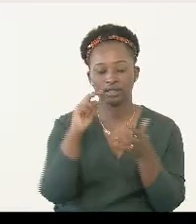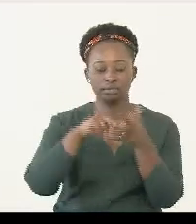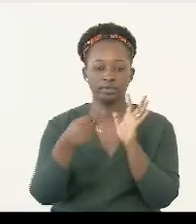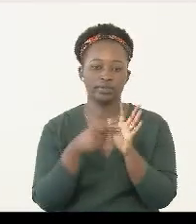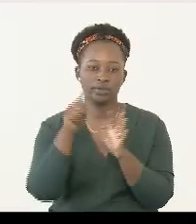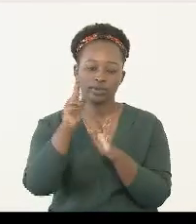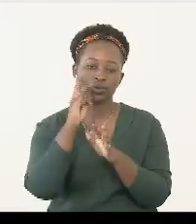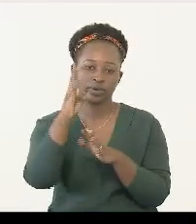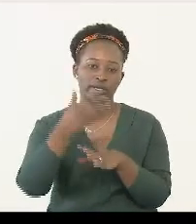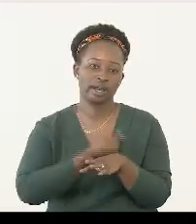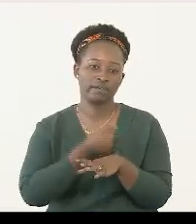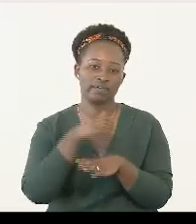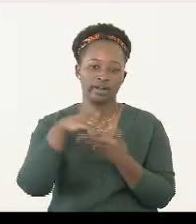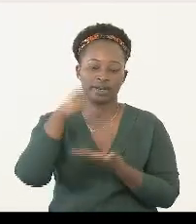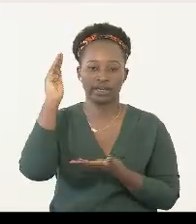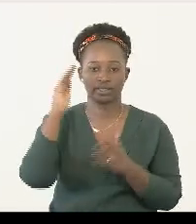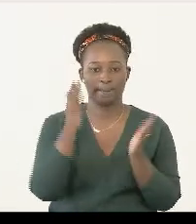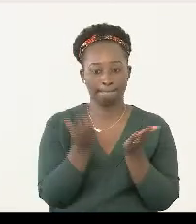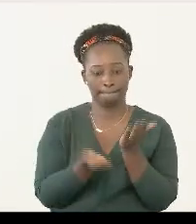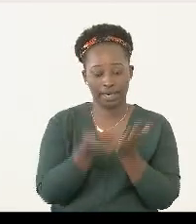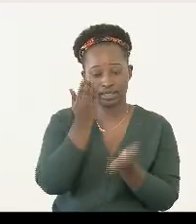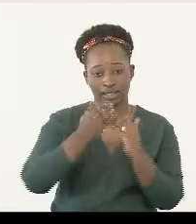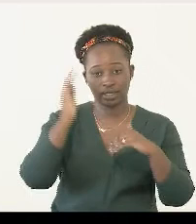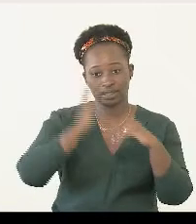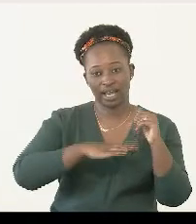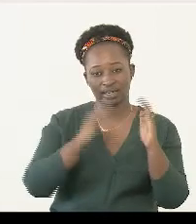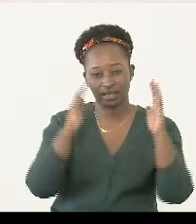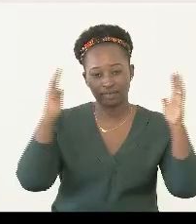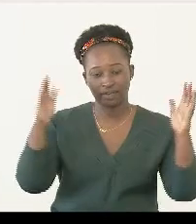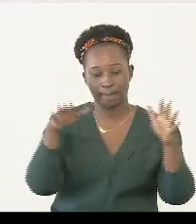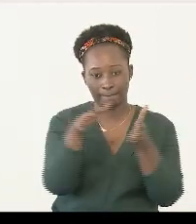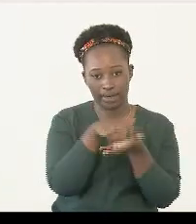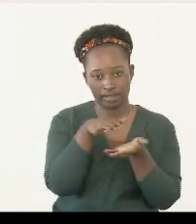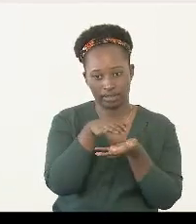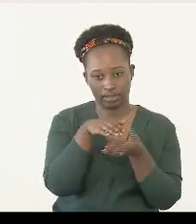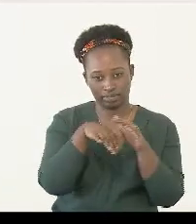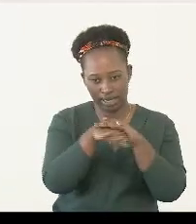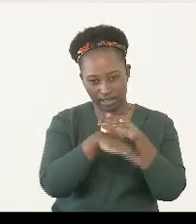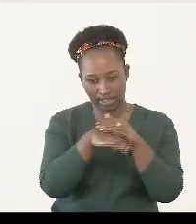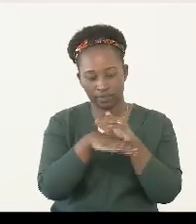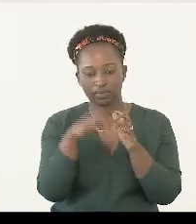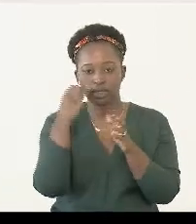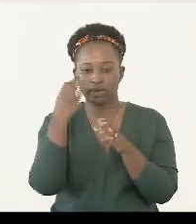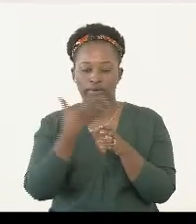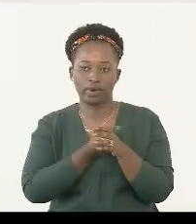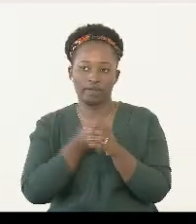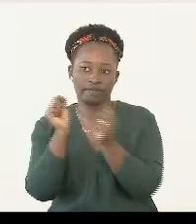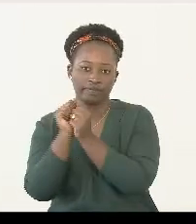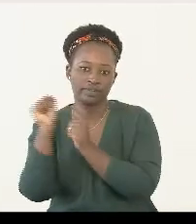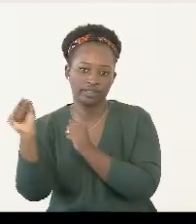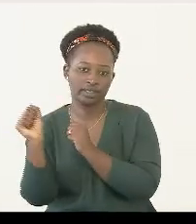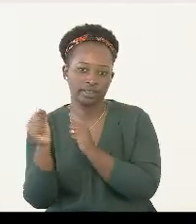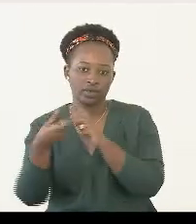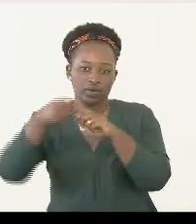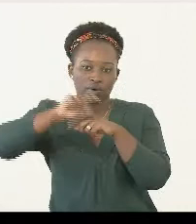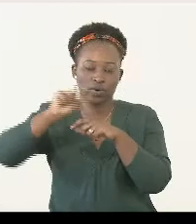are going to have the lighter bands and the heavier bands. So if we have each growing separately, so 15